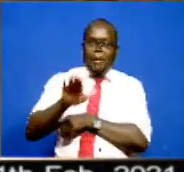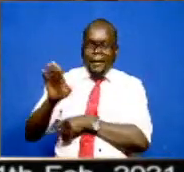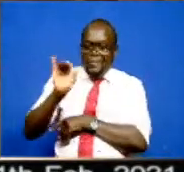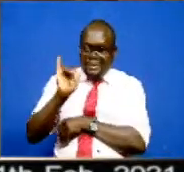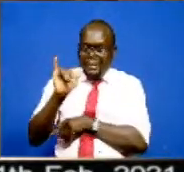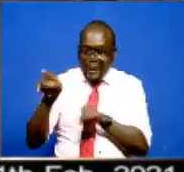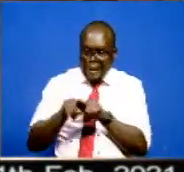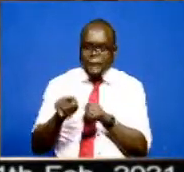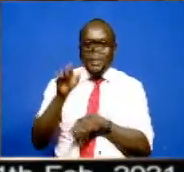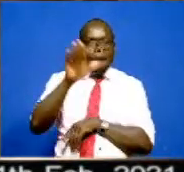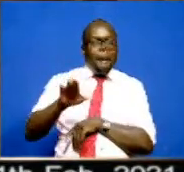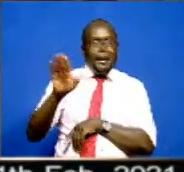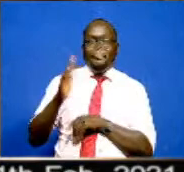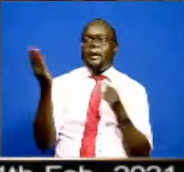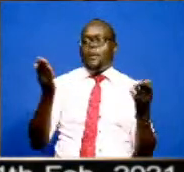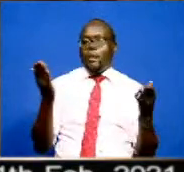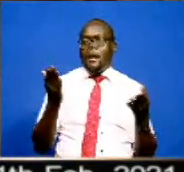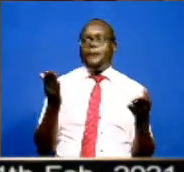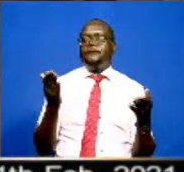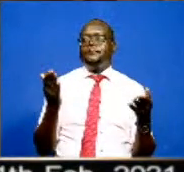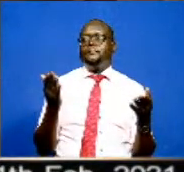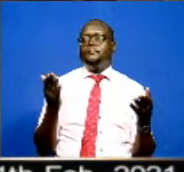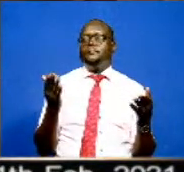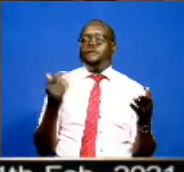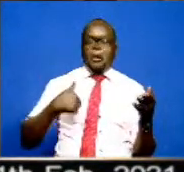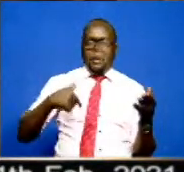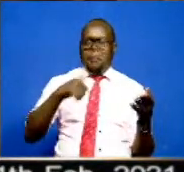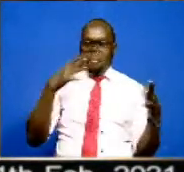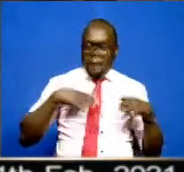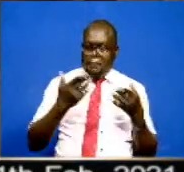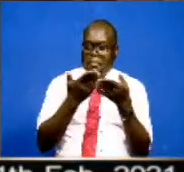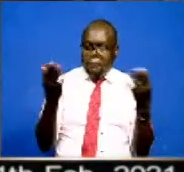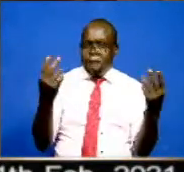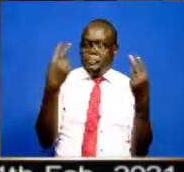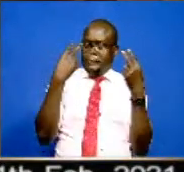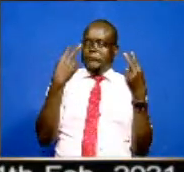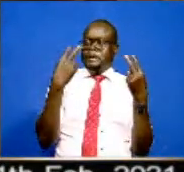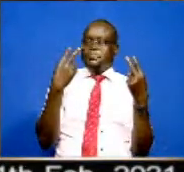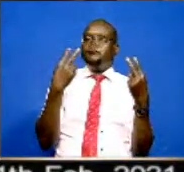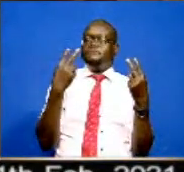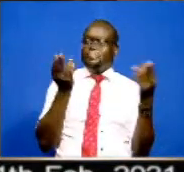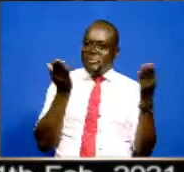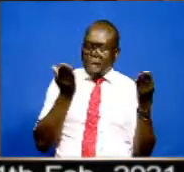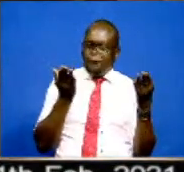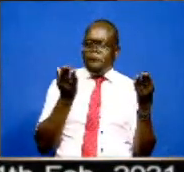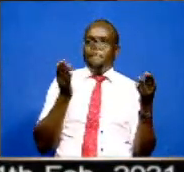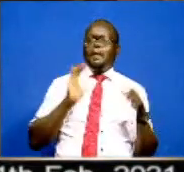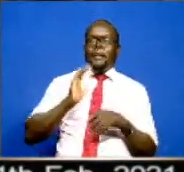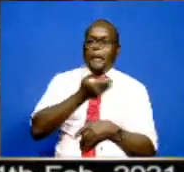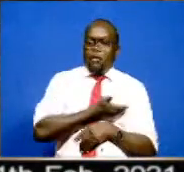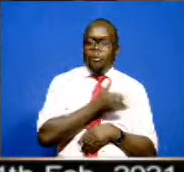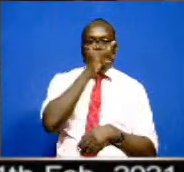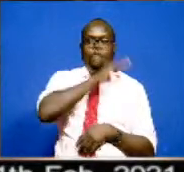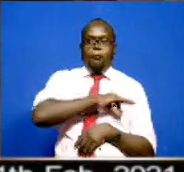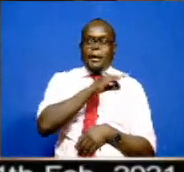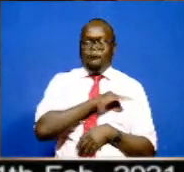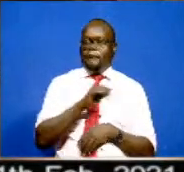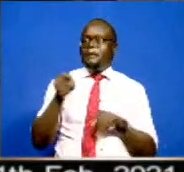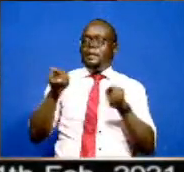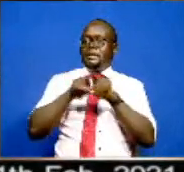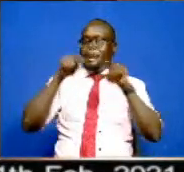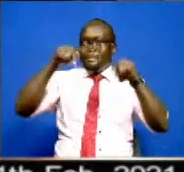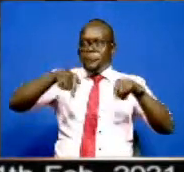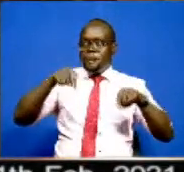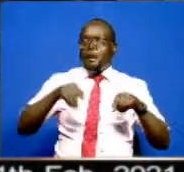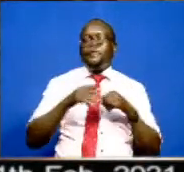Parliament where we are seen that we only serve in committees for benefits. Such that today, even, Honorable Speaker,